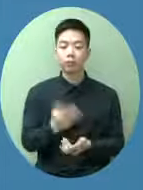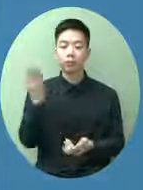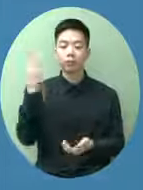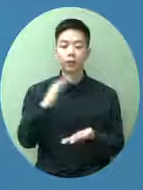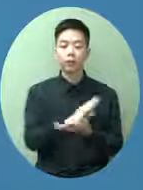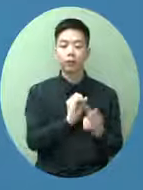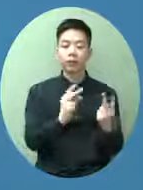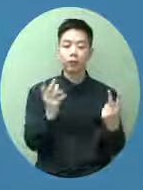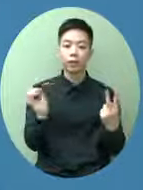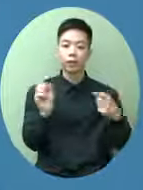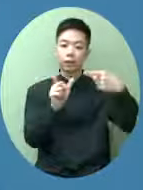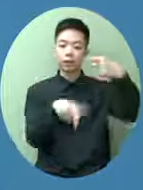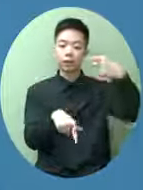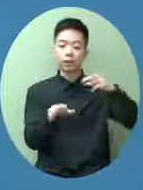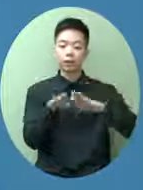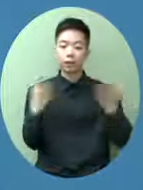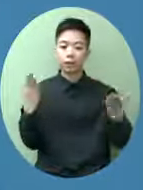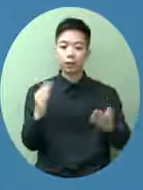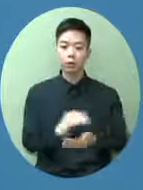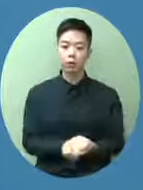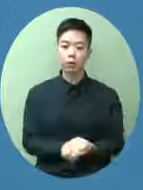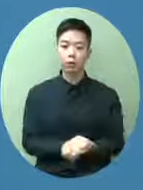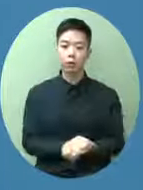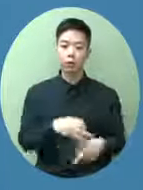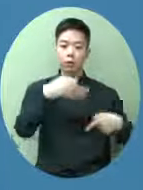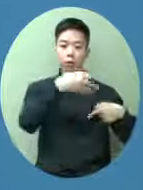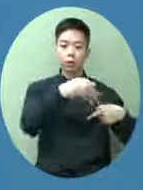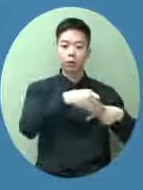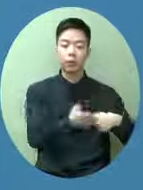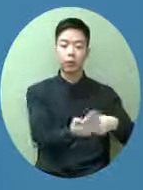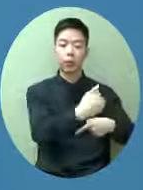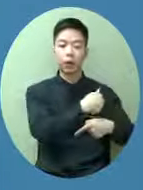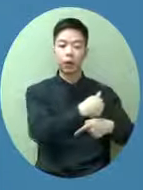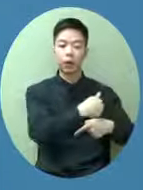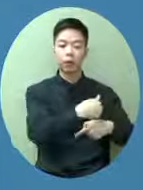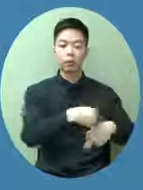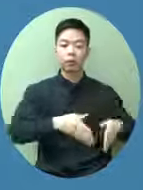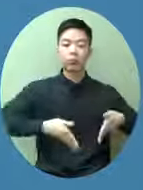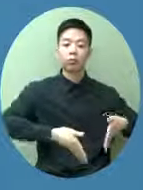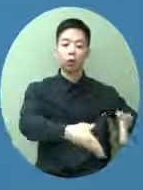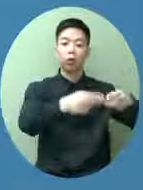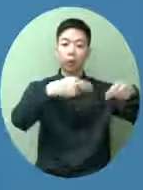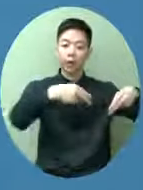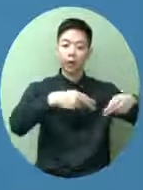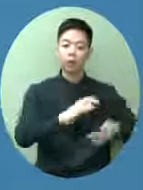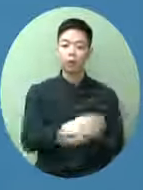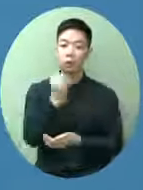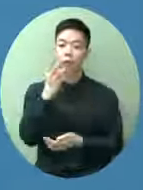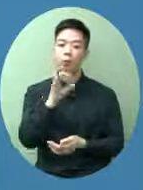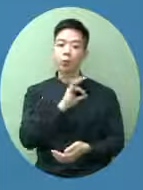what at least the Shenzhen Bayland borderand the Ganshuangthe bridge